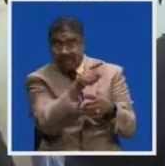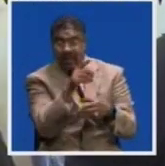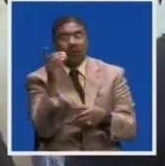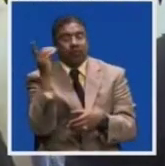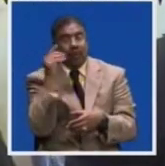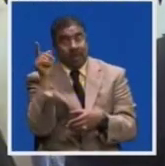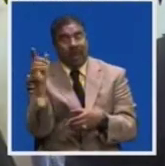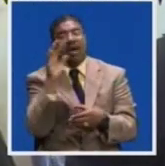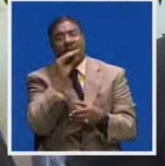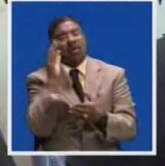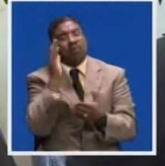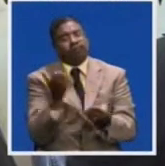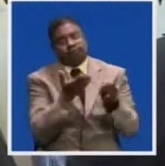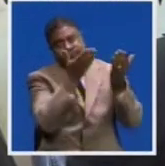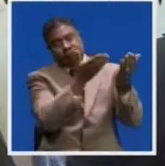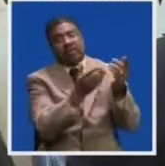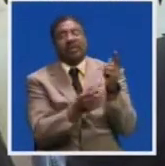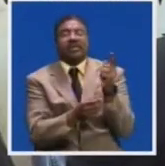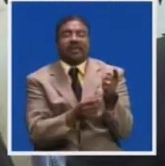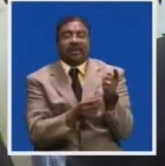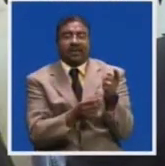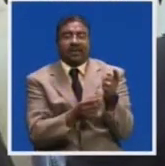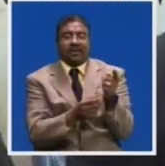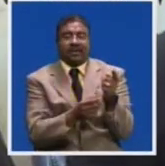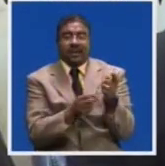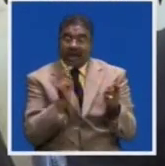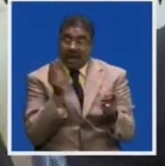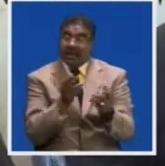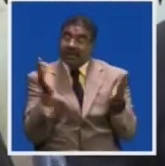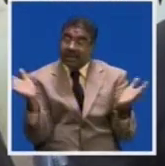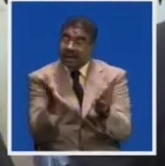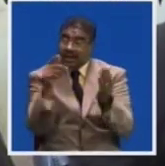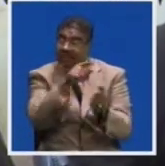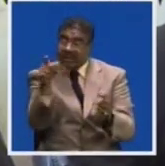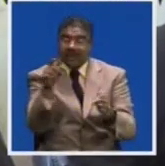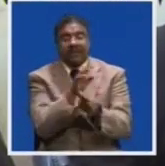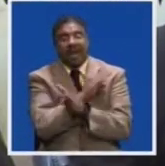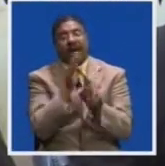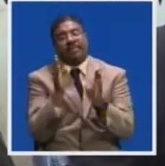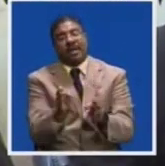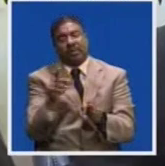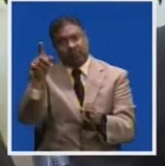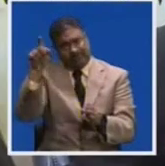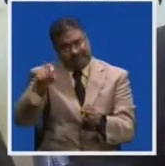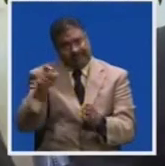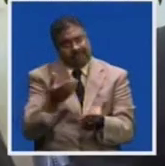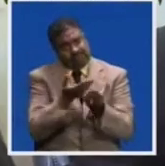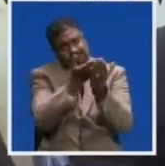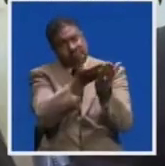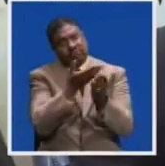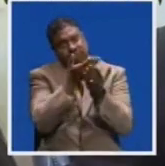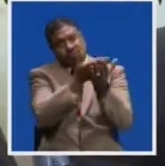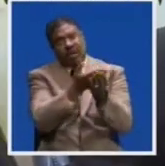of the National Dialogue Forum. And we want to encourage Zambians to go and make their submissions through the various